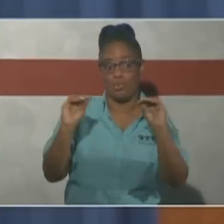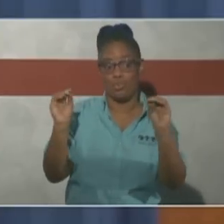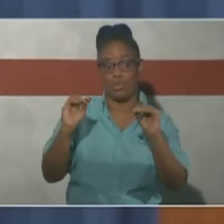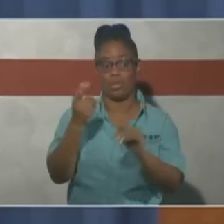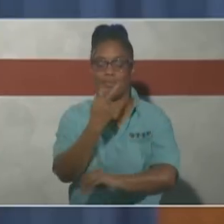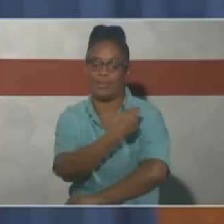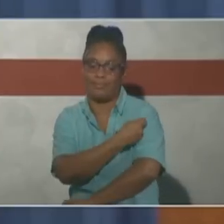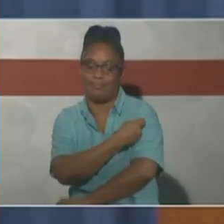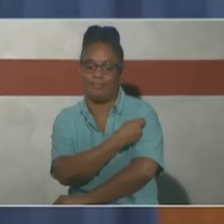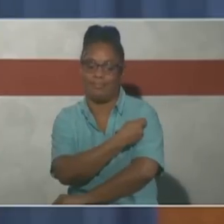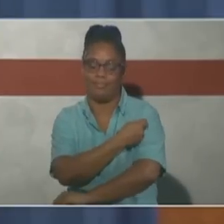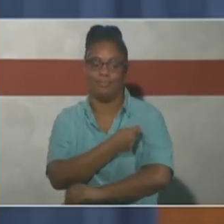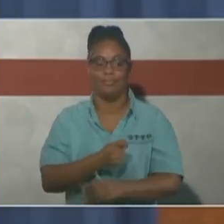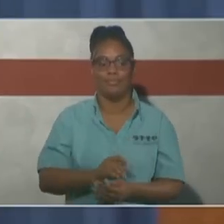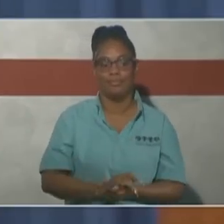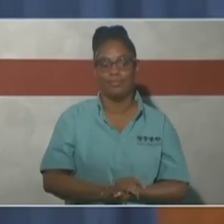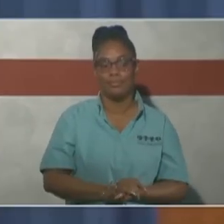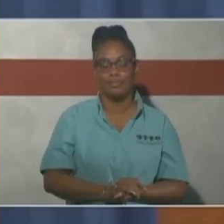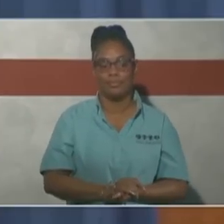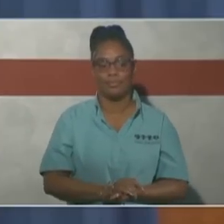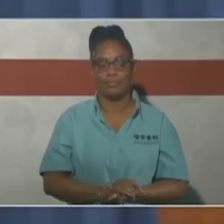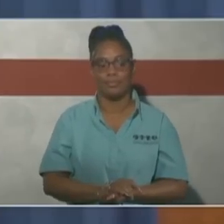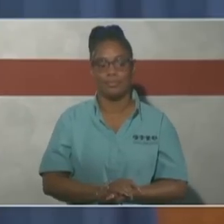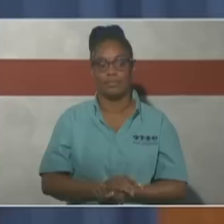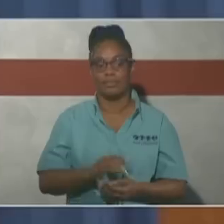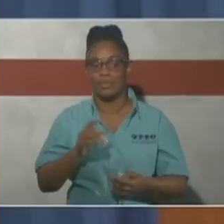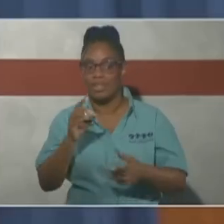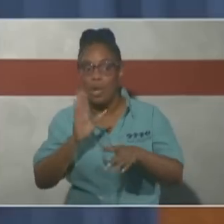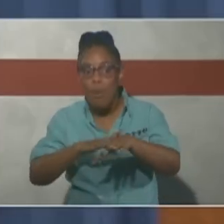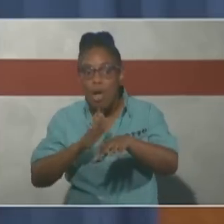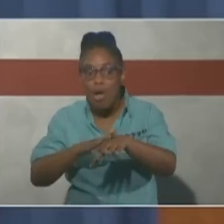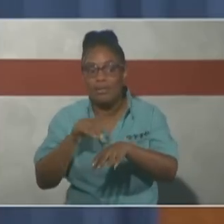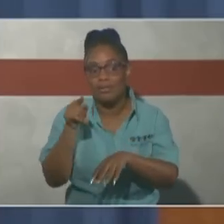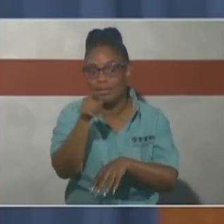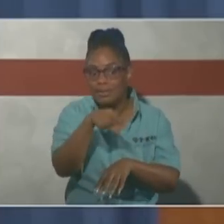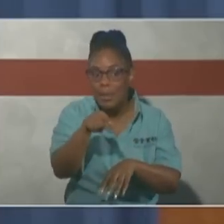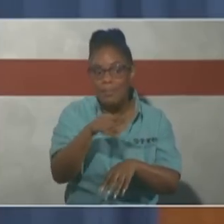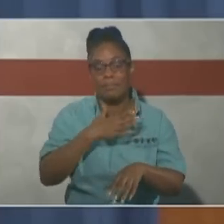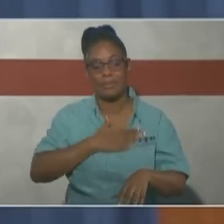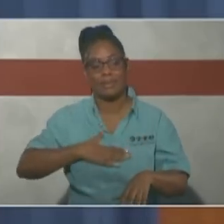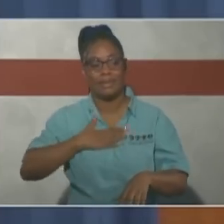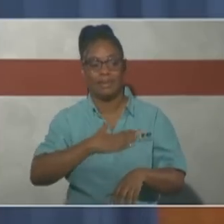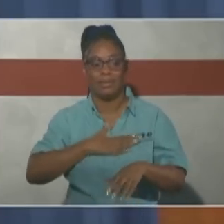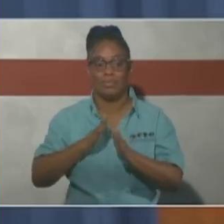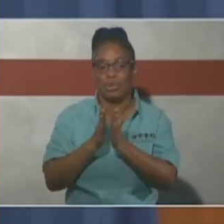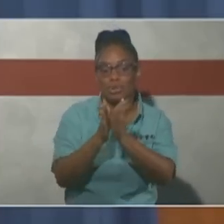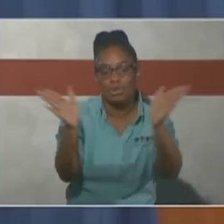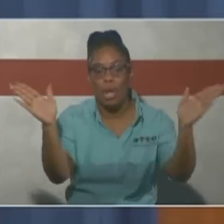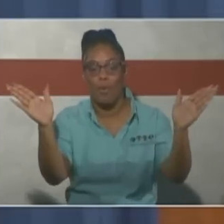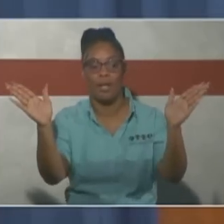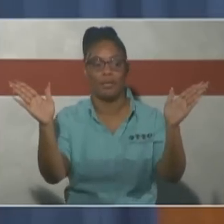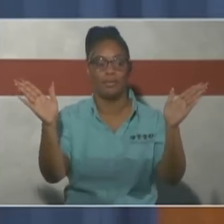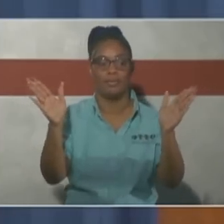almost 100% of the times, their parents are unvaccinated.